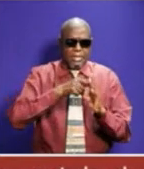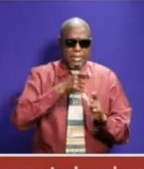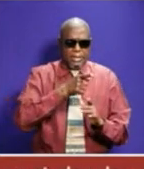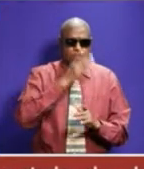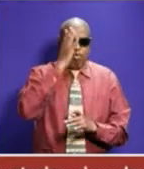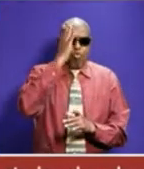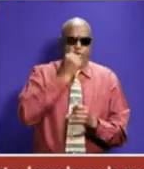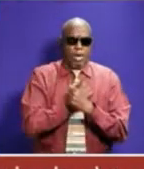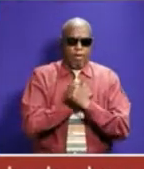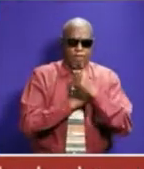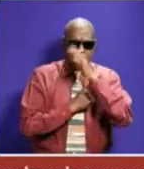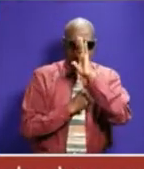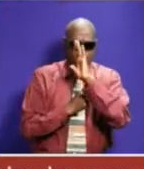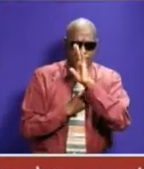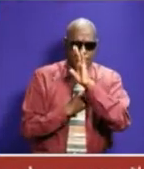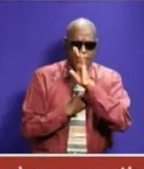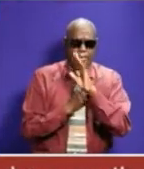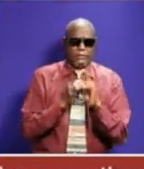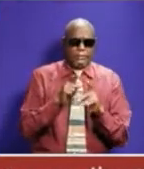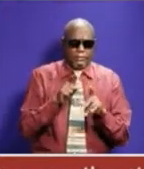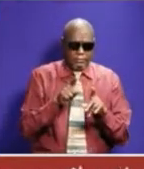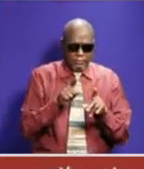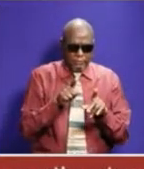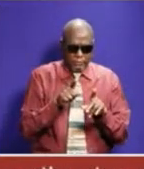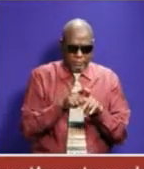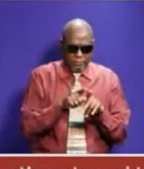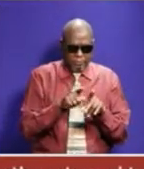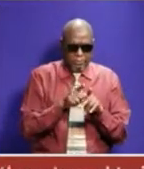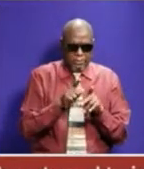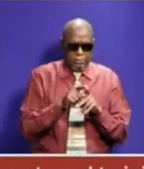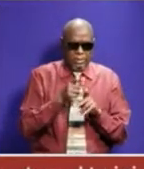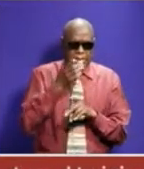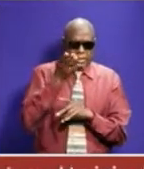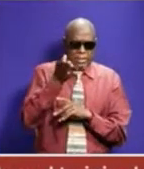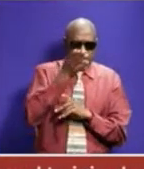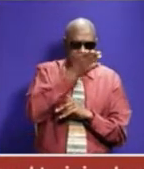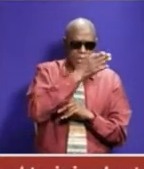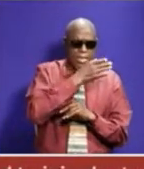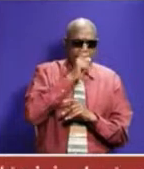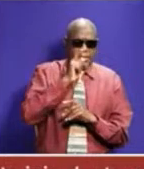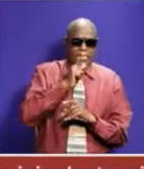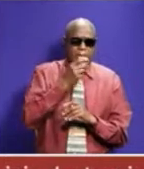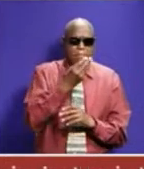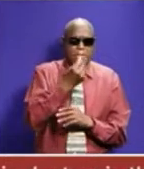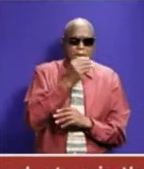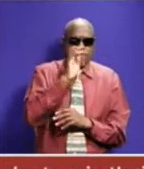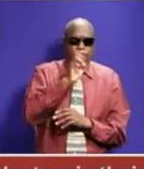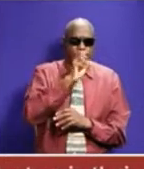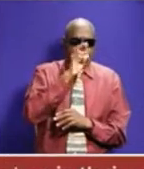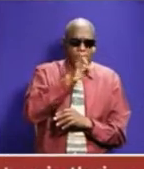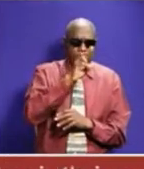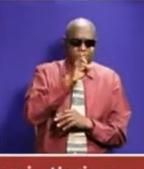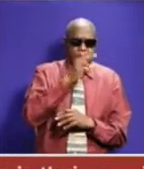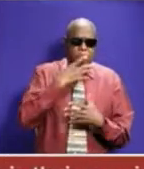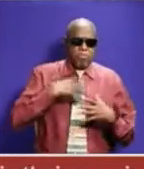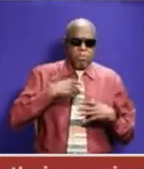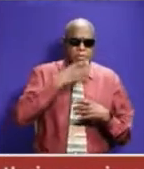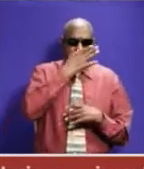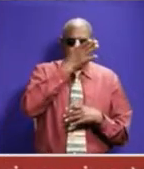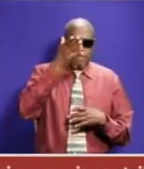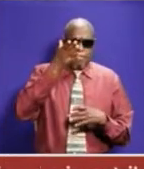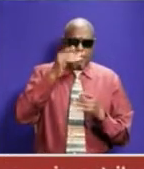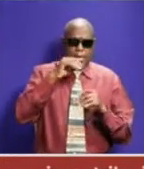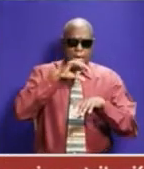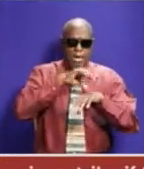Mungu. Hata na pale bado tunahitaji pesa ya evangelism. Kuna watu hawajafikiwa na neno la